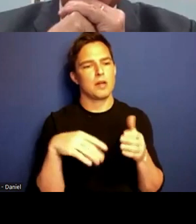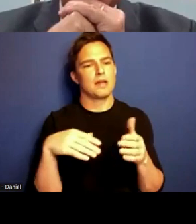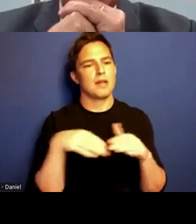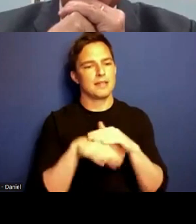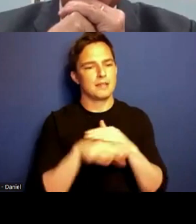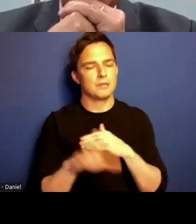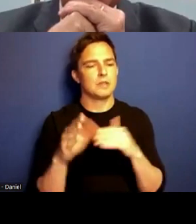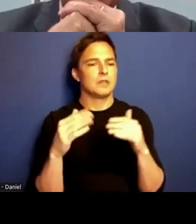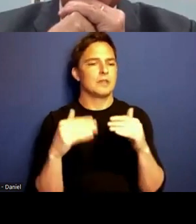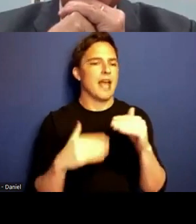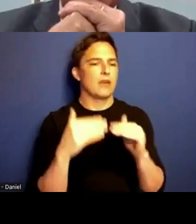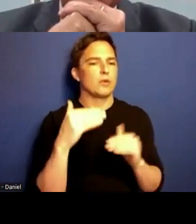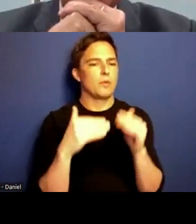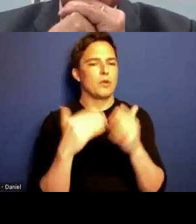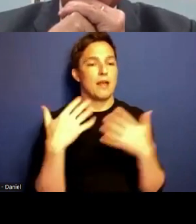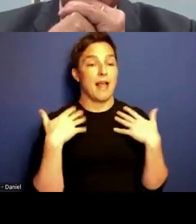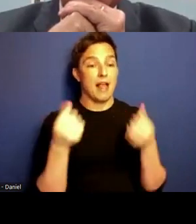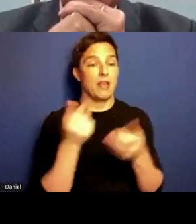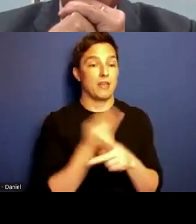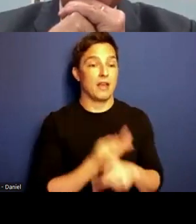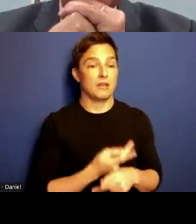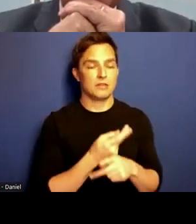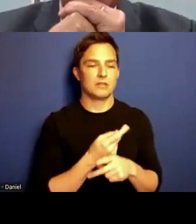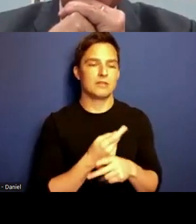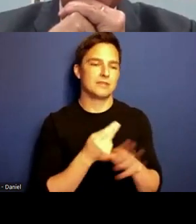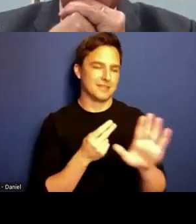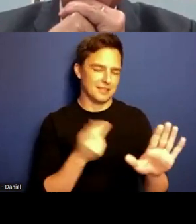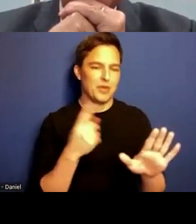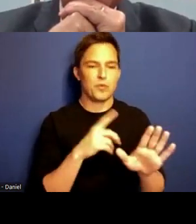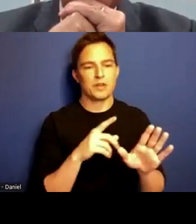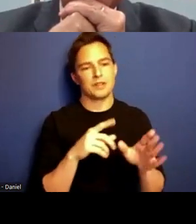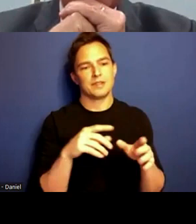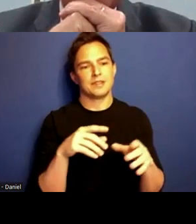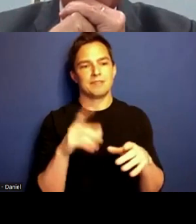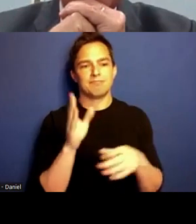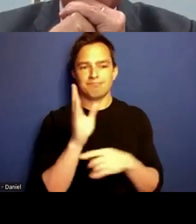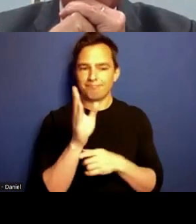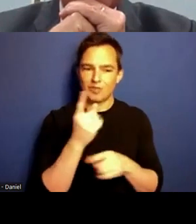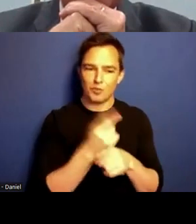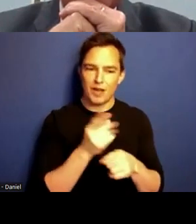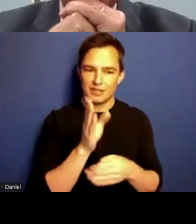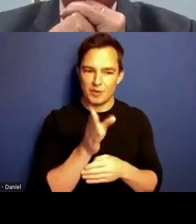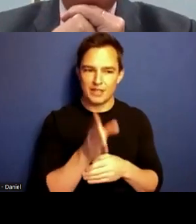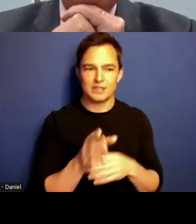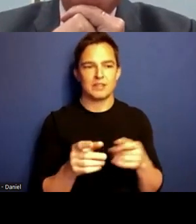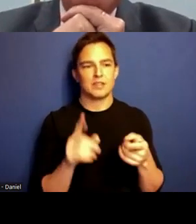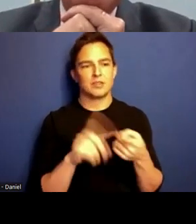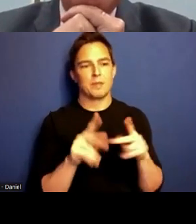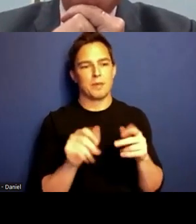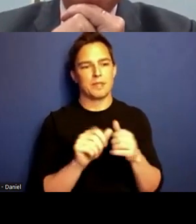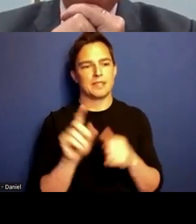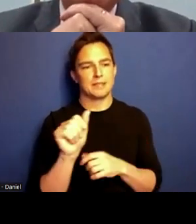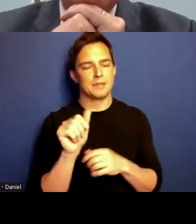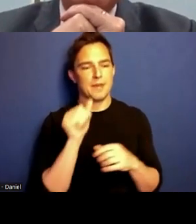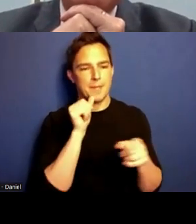equitable healthcare. Now, don't get me wrong, we're trending in the right direction right now with that designation of people with disabilities as a health